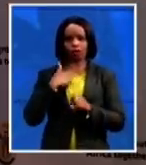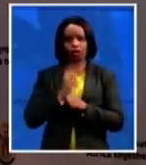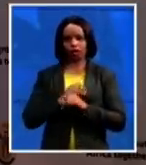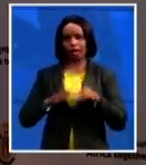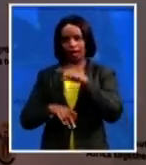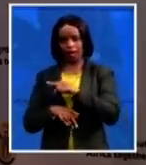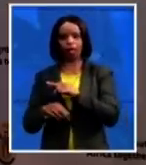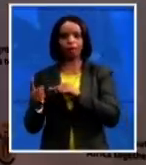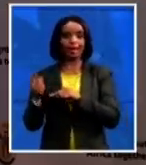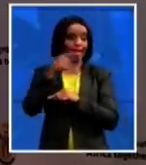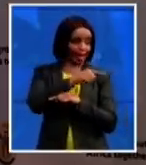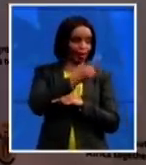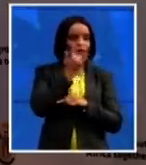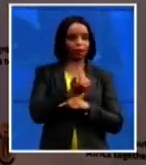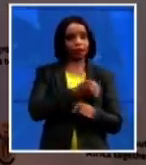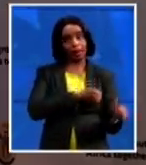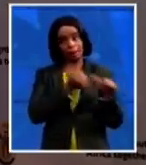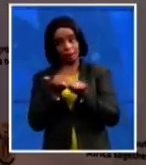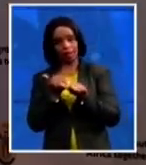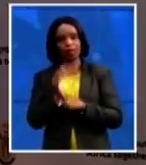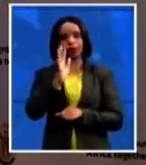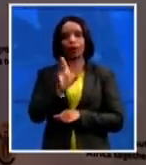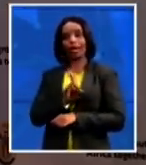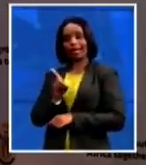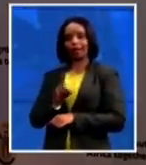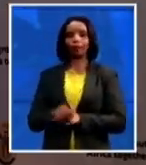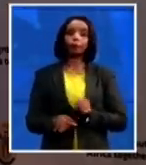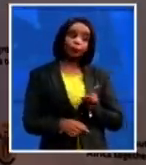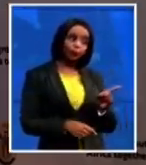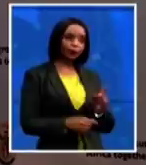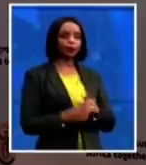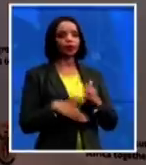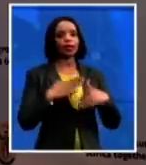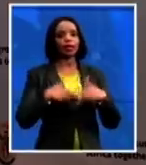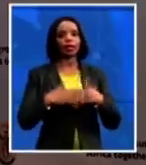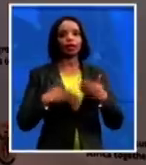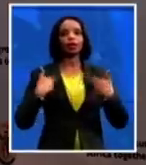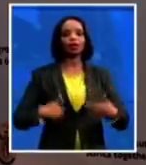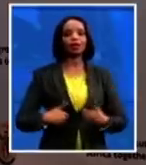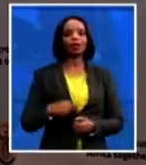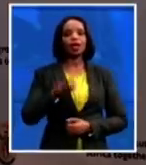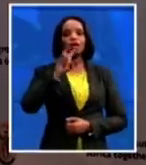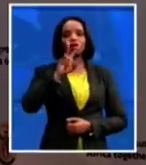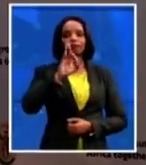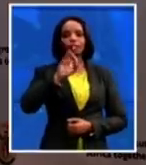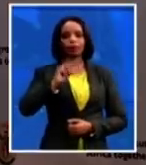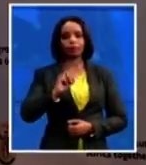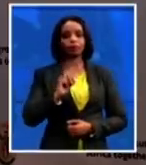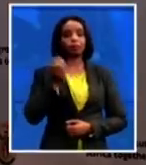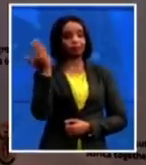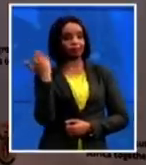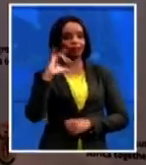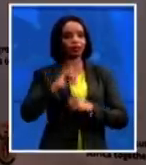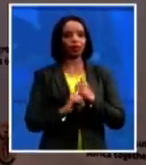Okay. Khomolemo Mothomogolo, UFM. Last month, President indicated that government has started a process to amend health